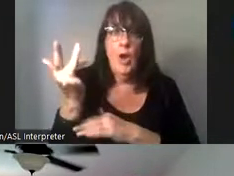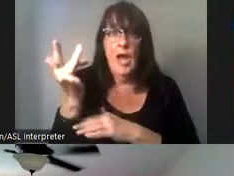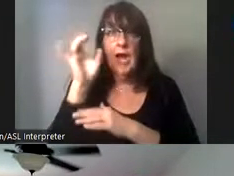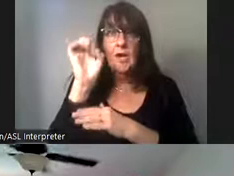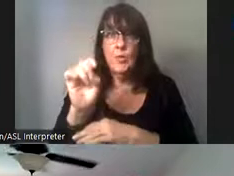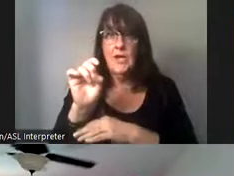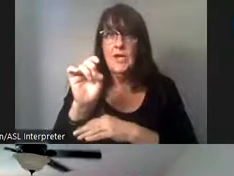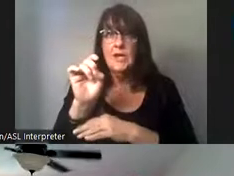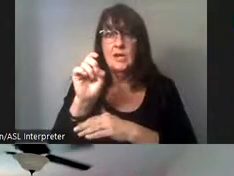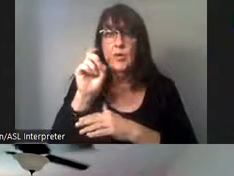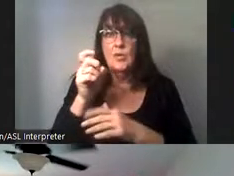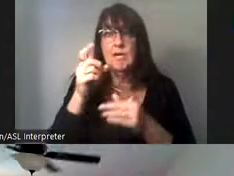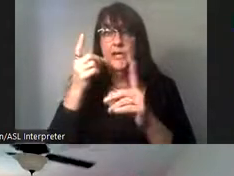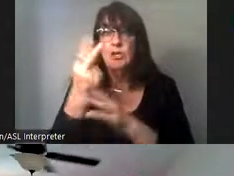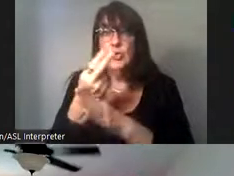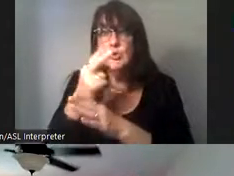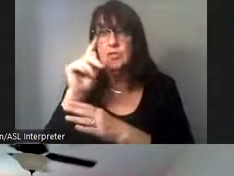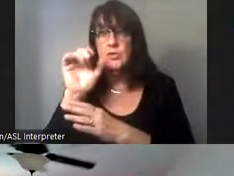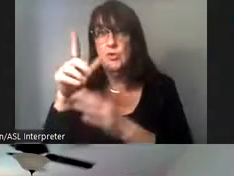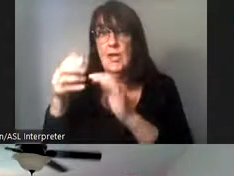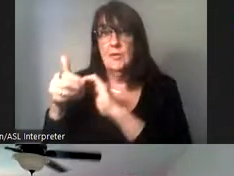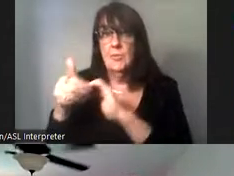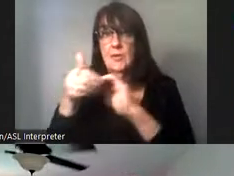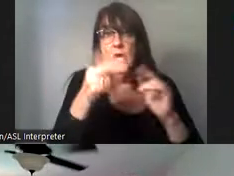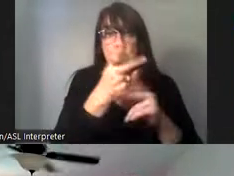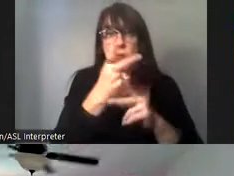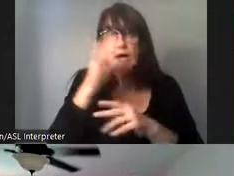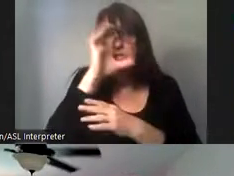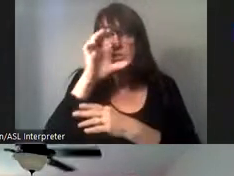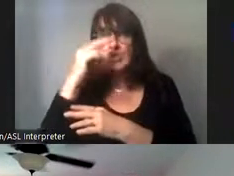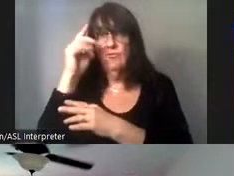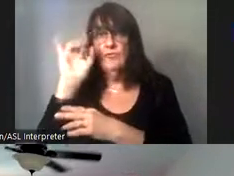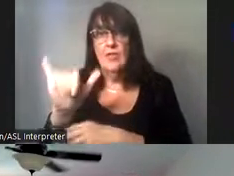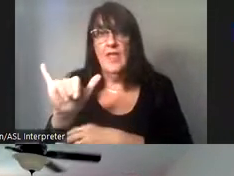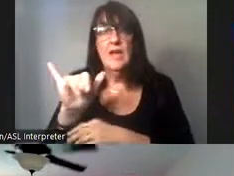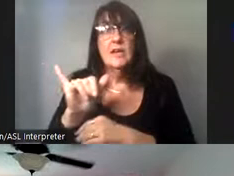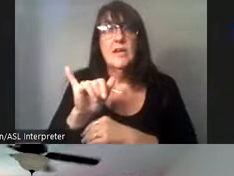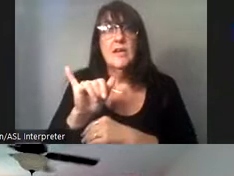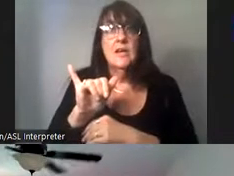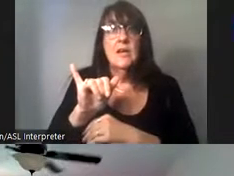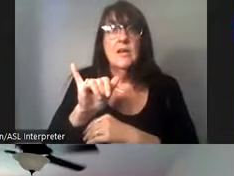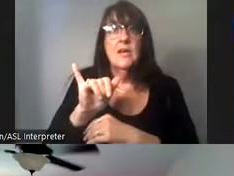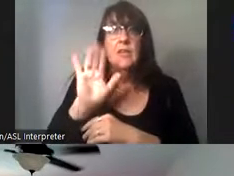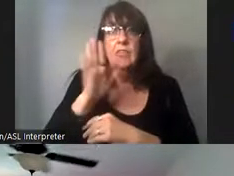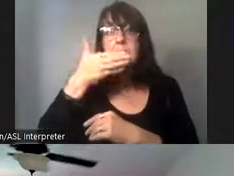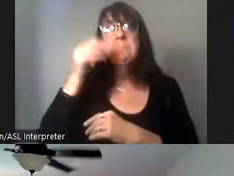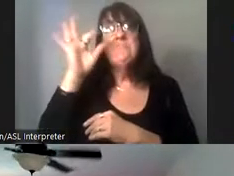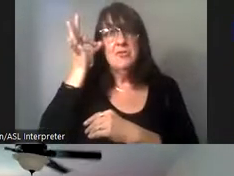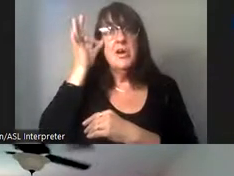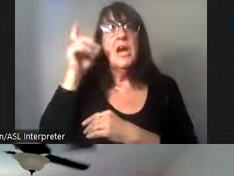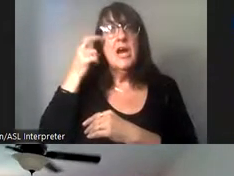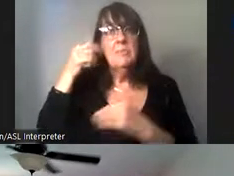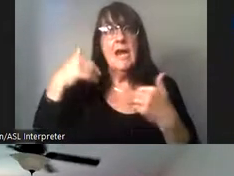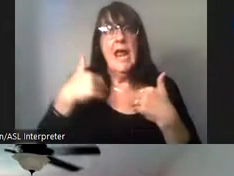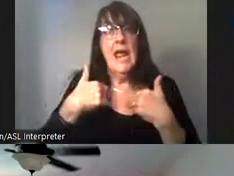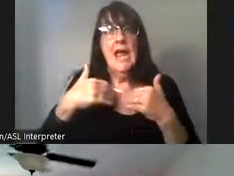tools like SF Tool and its partner SF Tool Product Search, which actually uses all the registries the federal government has and all the